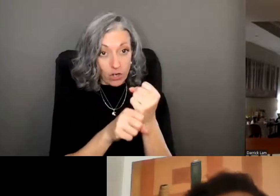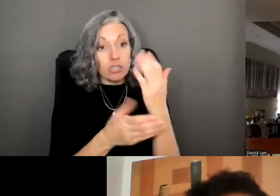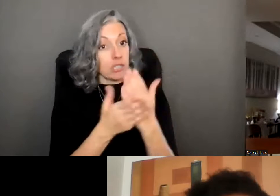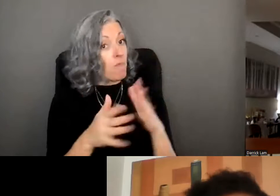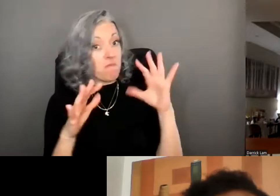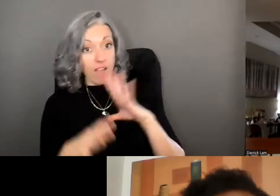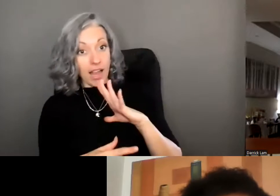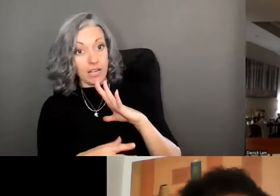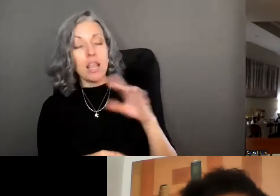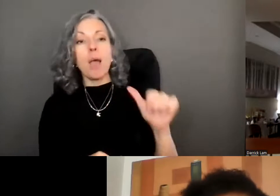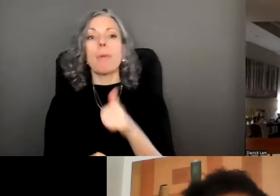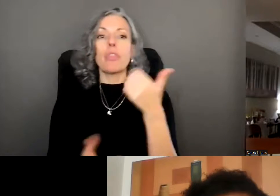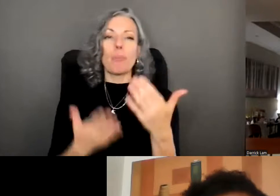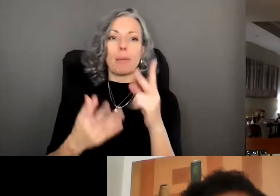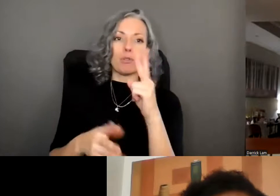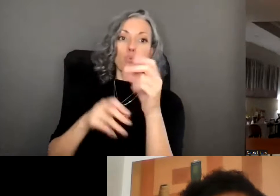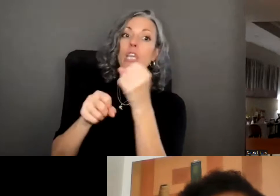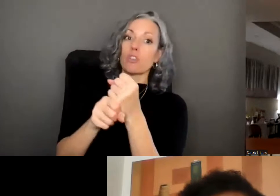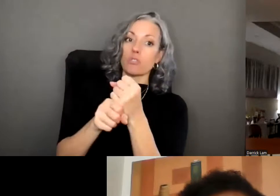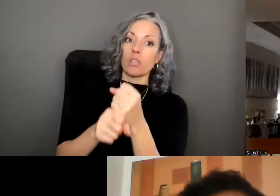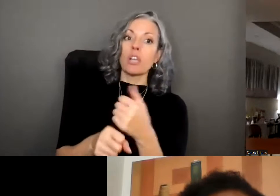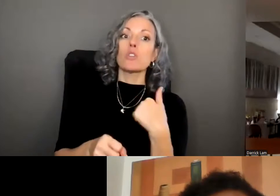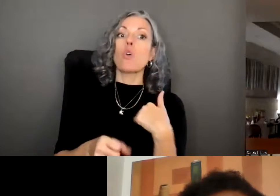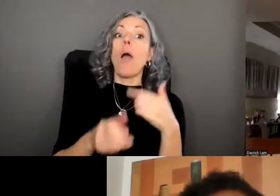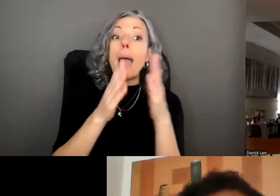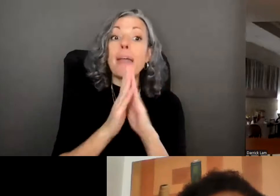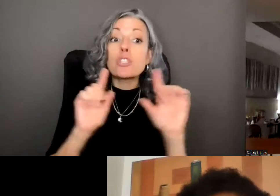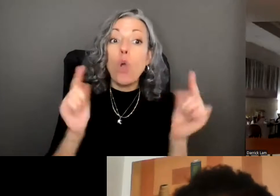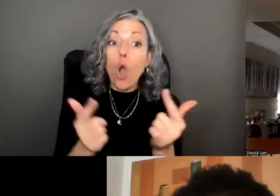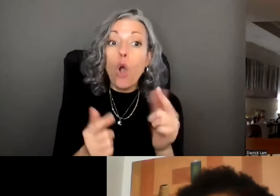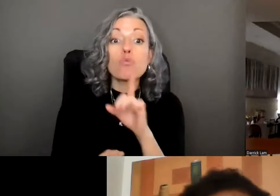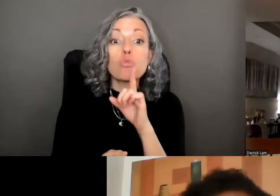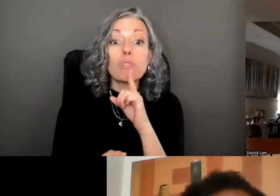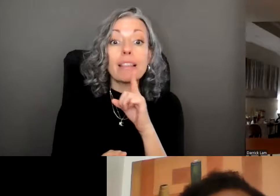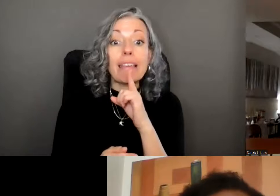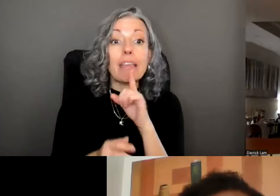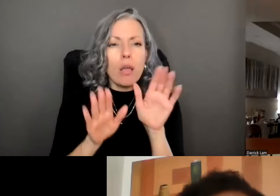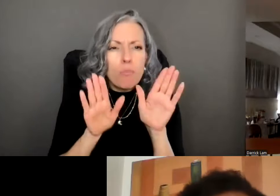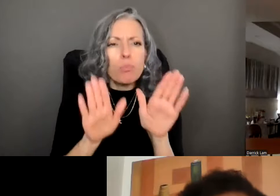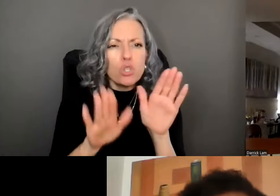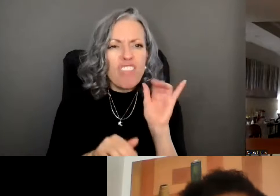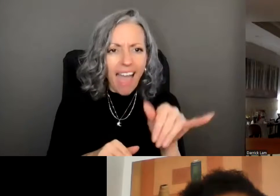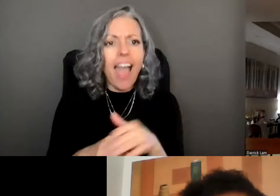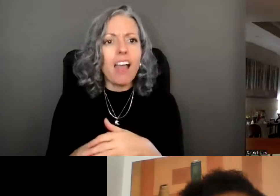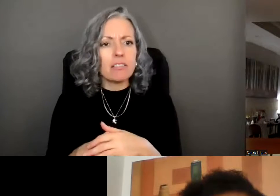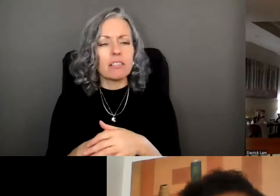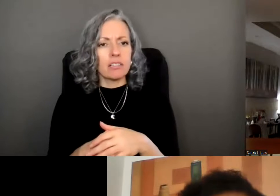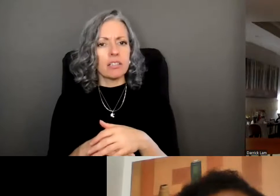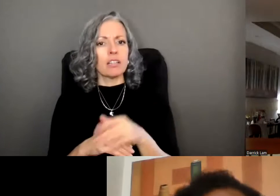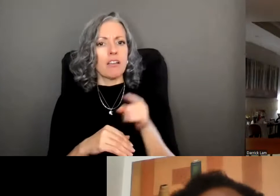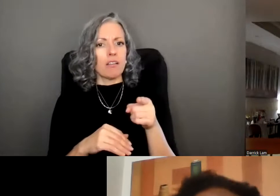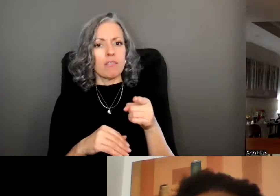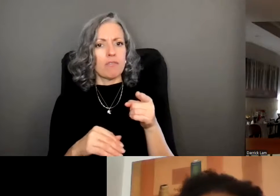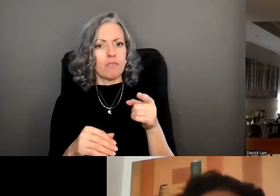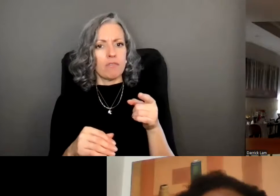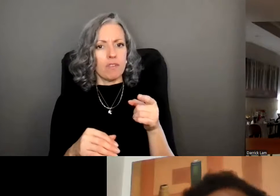want to do 2 years. So I'm just asking you all to really push that in regards to,